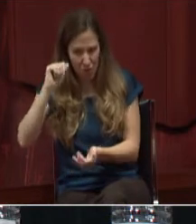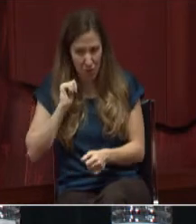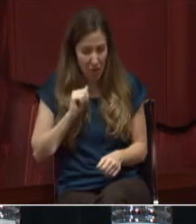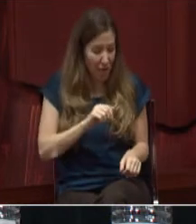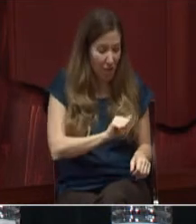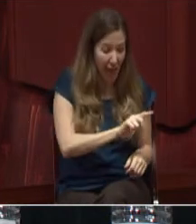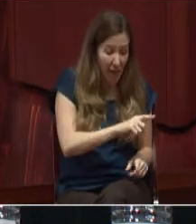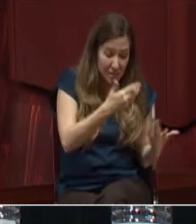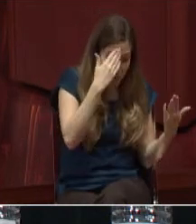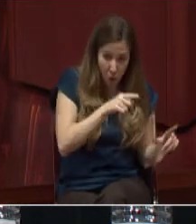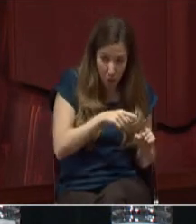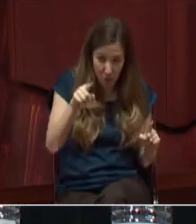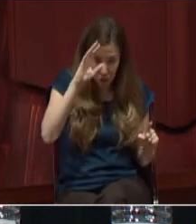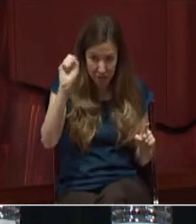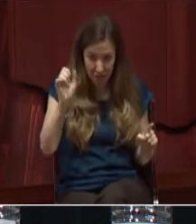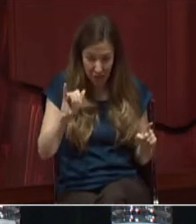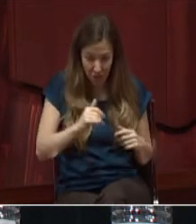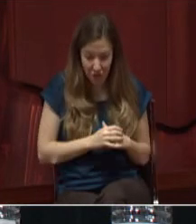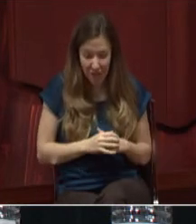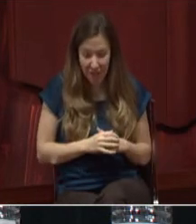know either. And